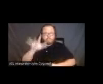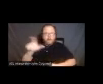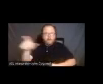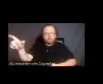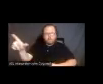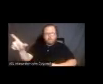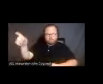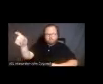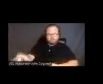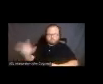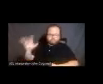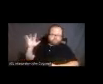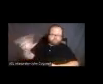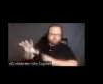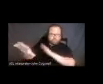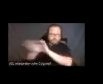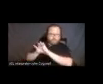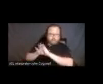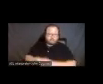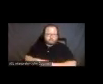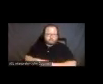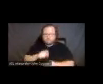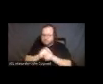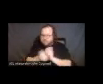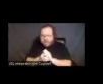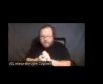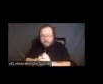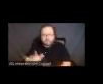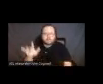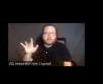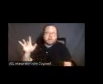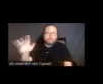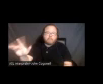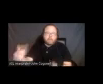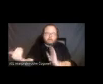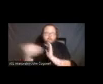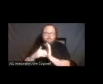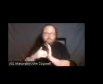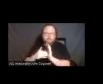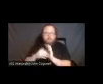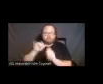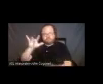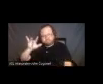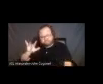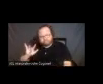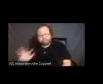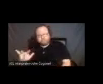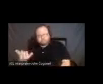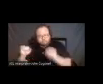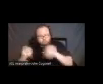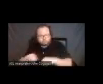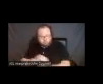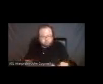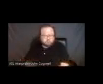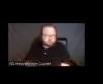to mark your choice. To change a selection, press the box again and a new choice can be made.